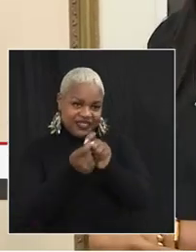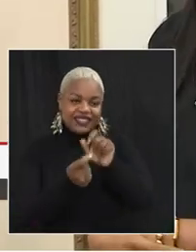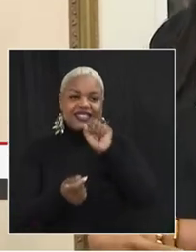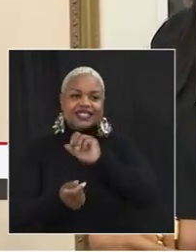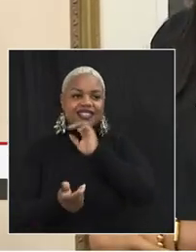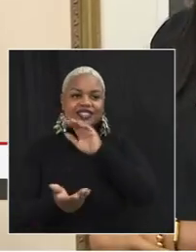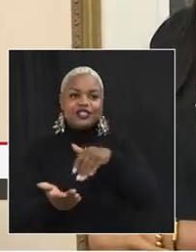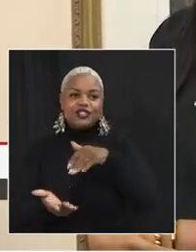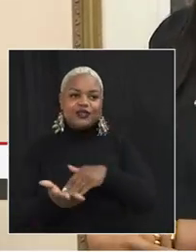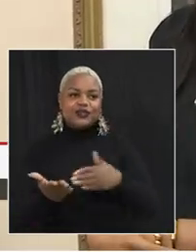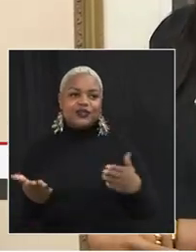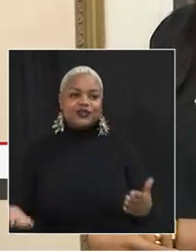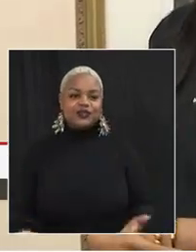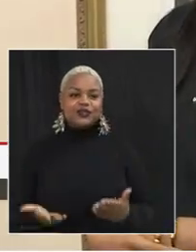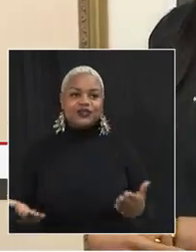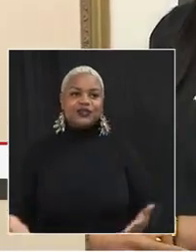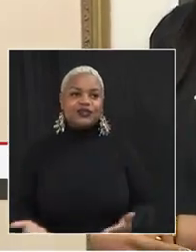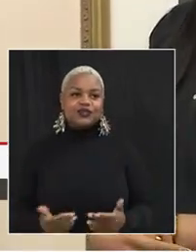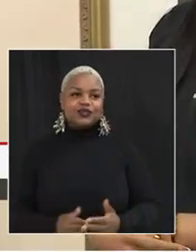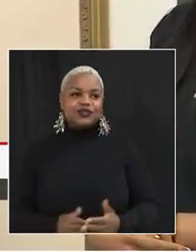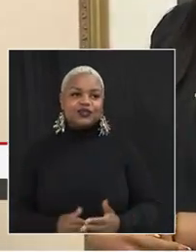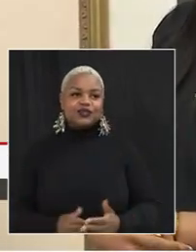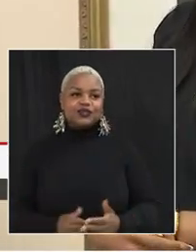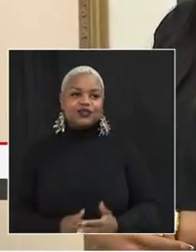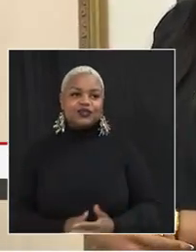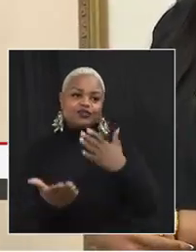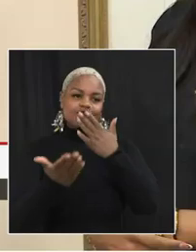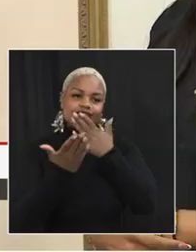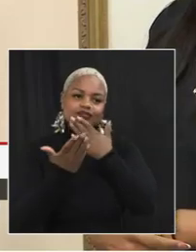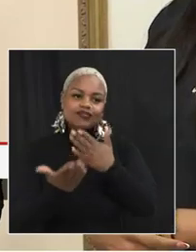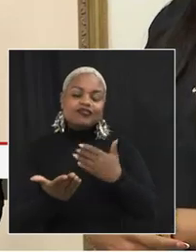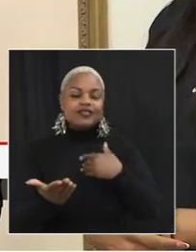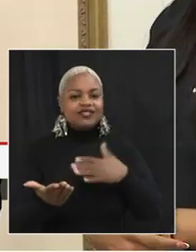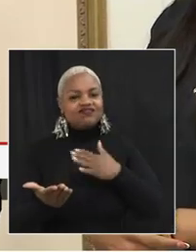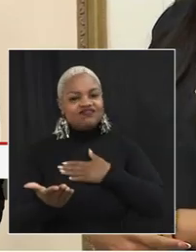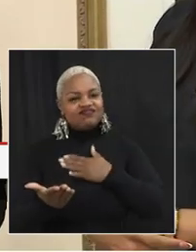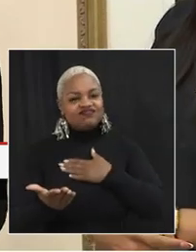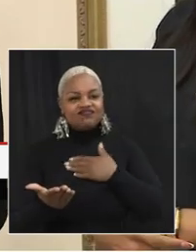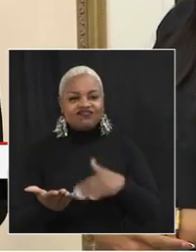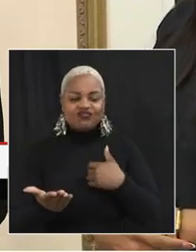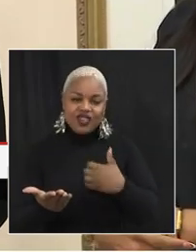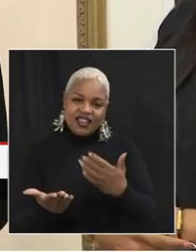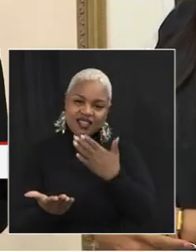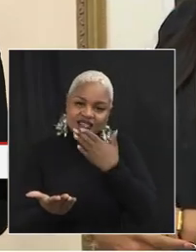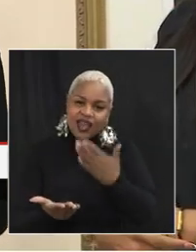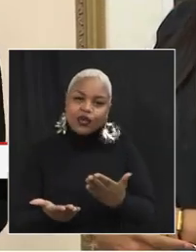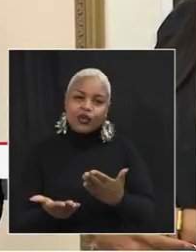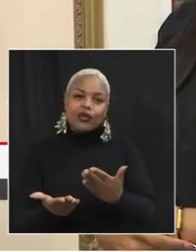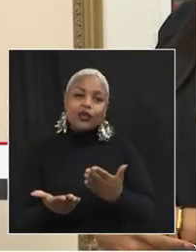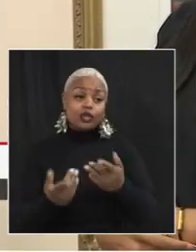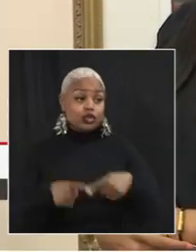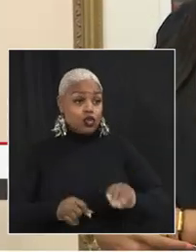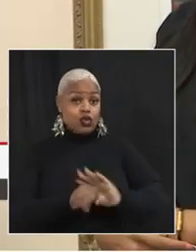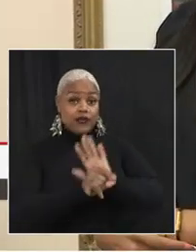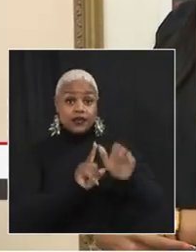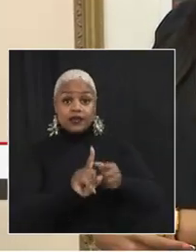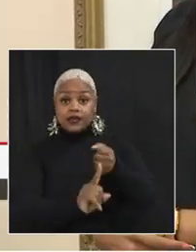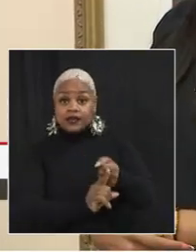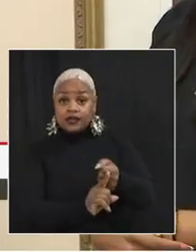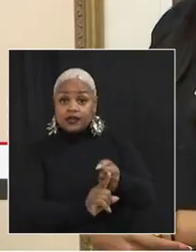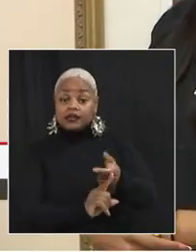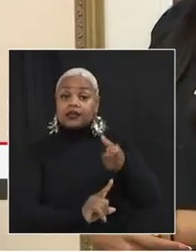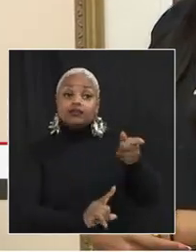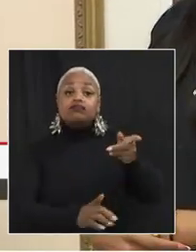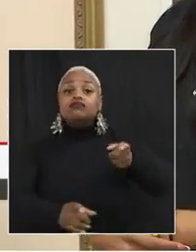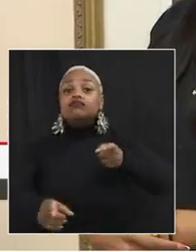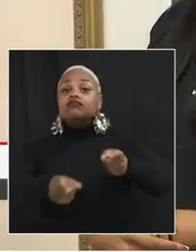to thank you. I really want to thank you for how you handled the COVID crisis. Even though I disagreed with